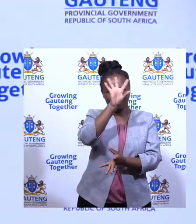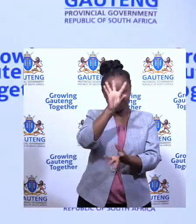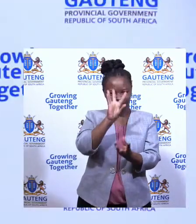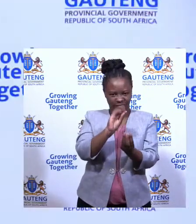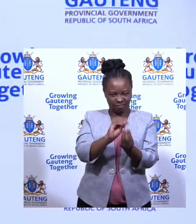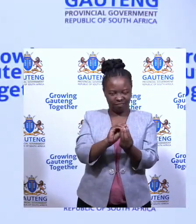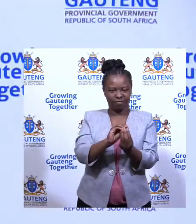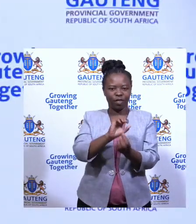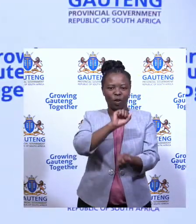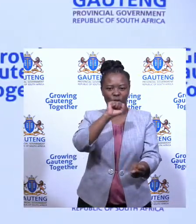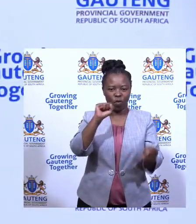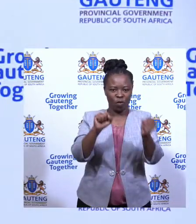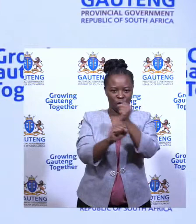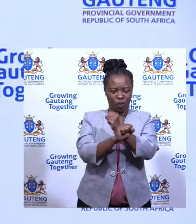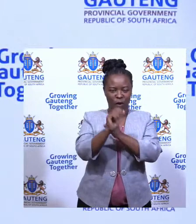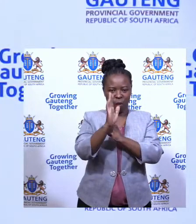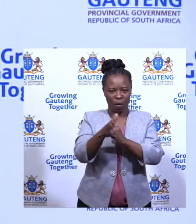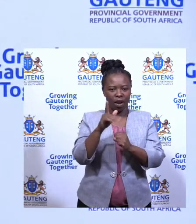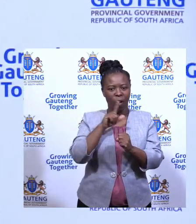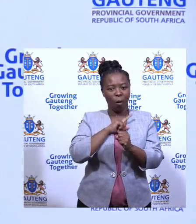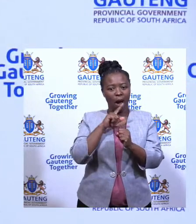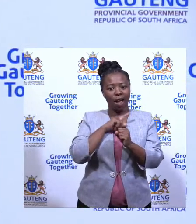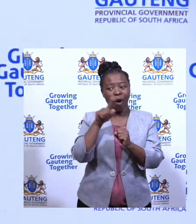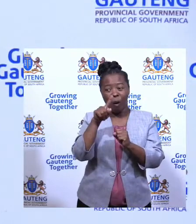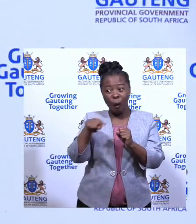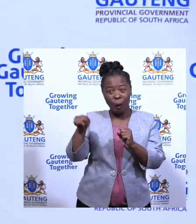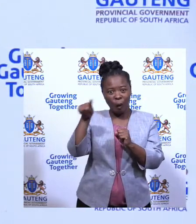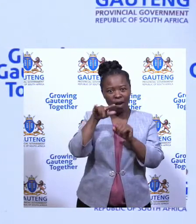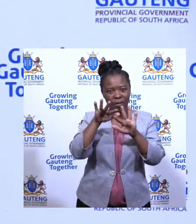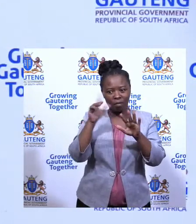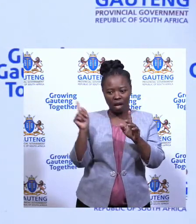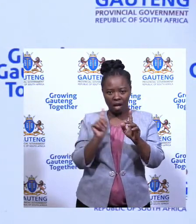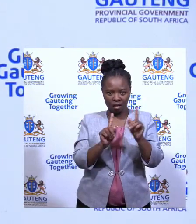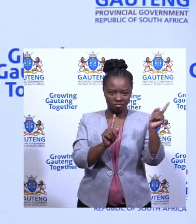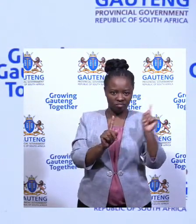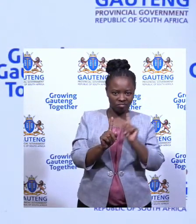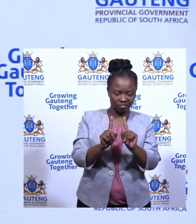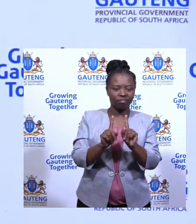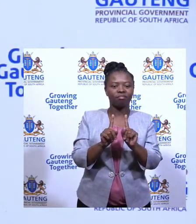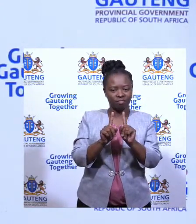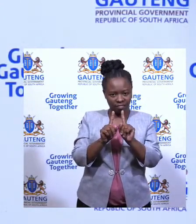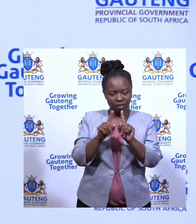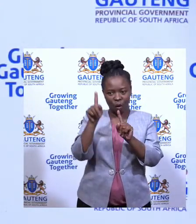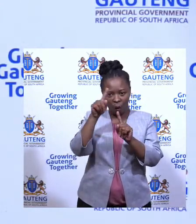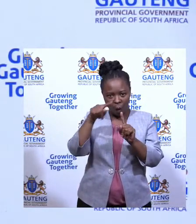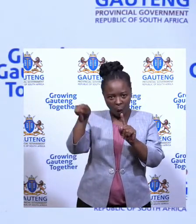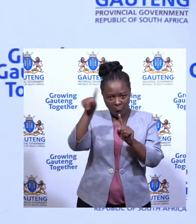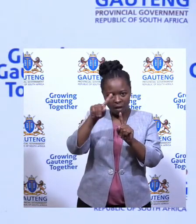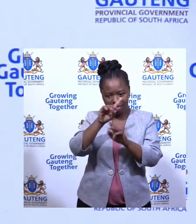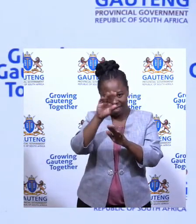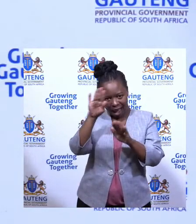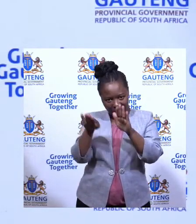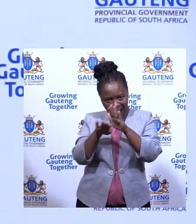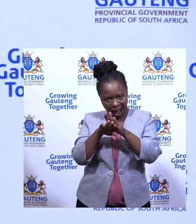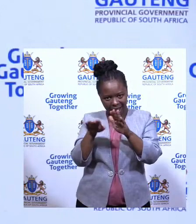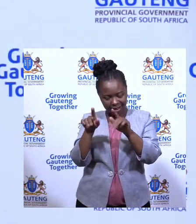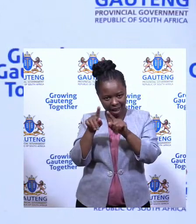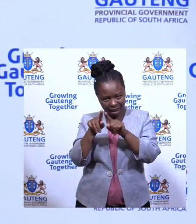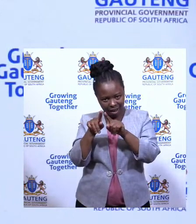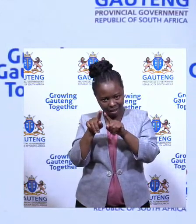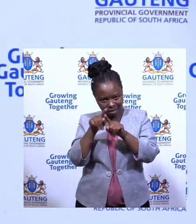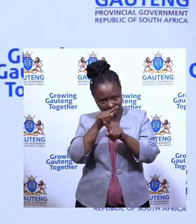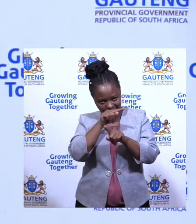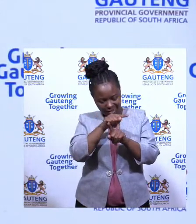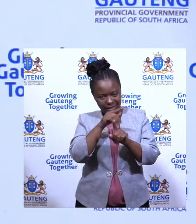people essentially are under her from the advisory committee. She's going to